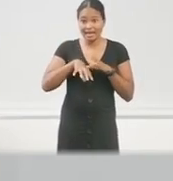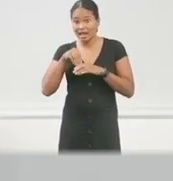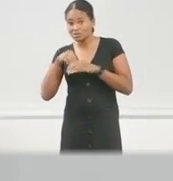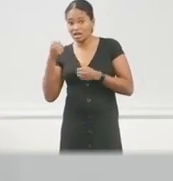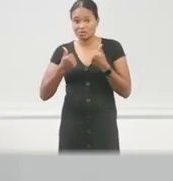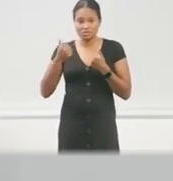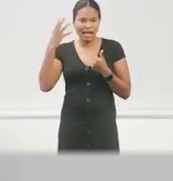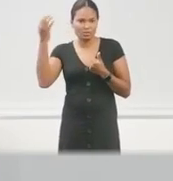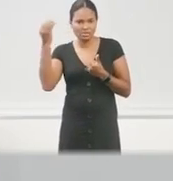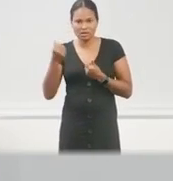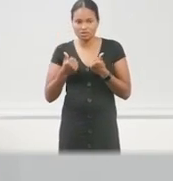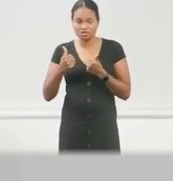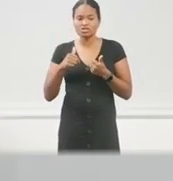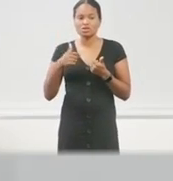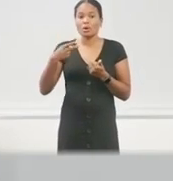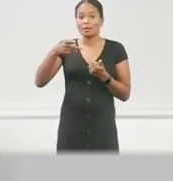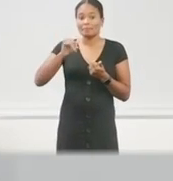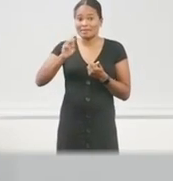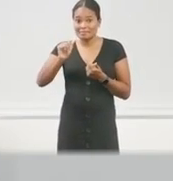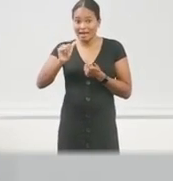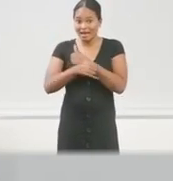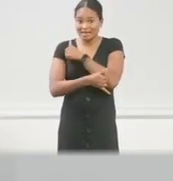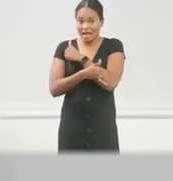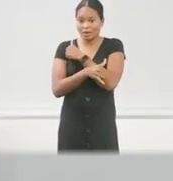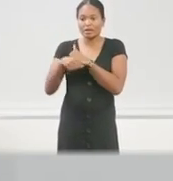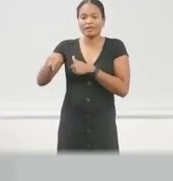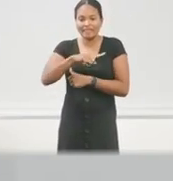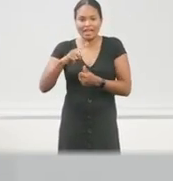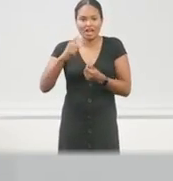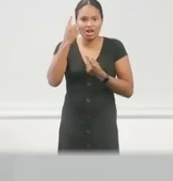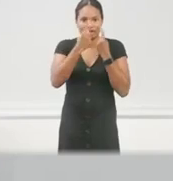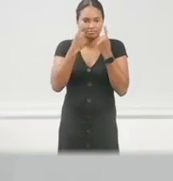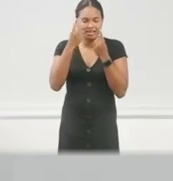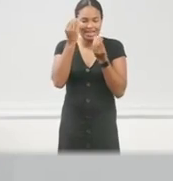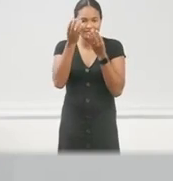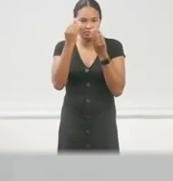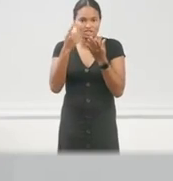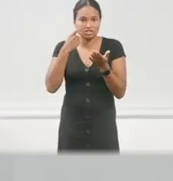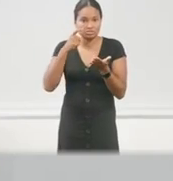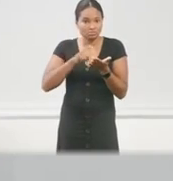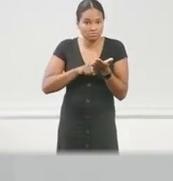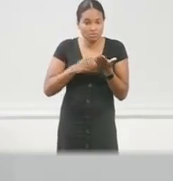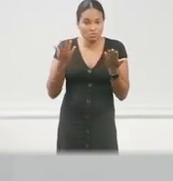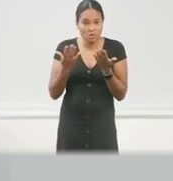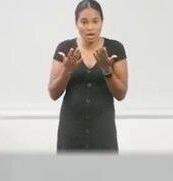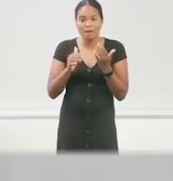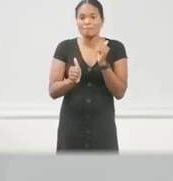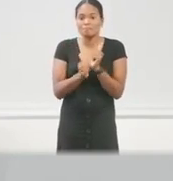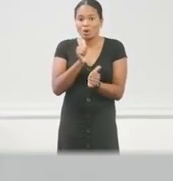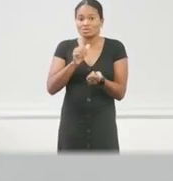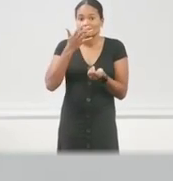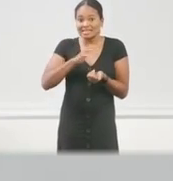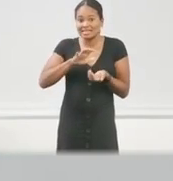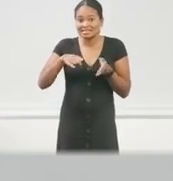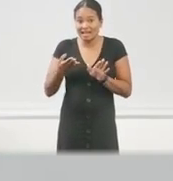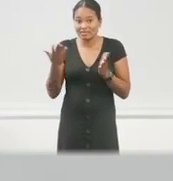adults and that sort of thing. So what Pima County found working with their medical examiner is that the majority of deaths are people who live alone, who